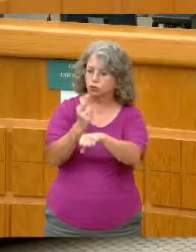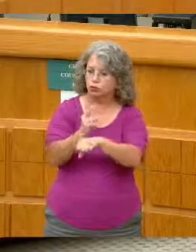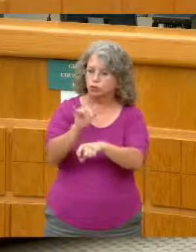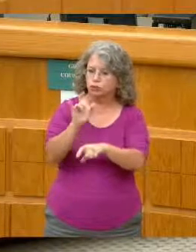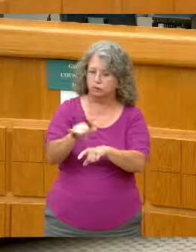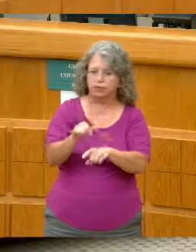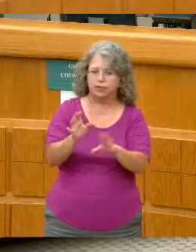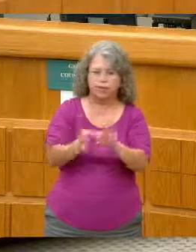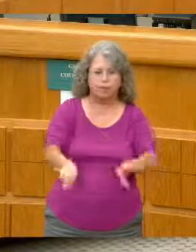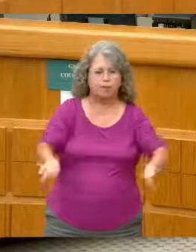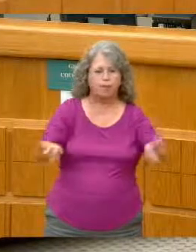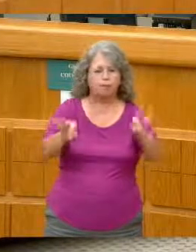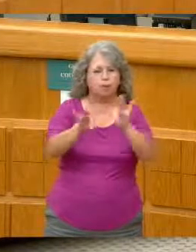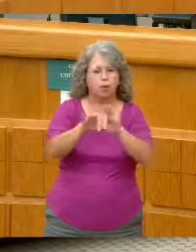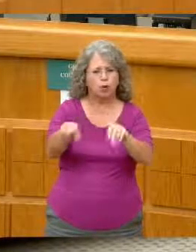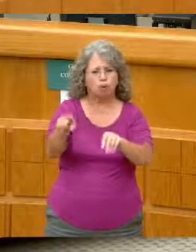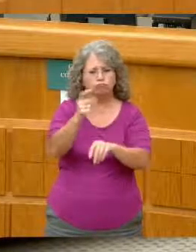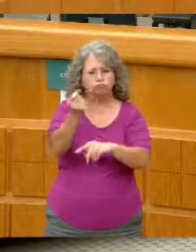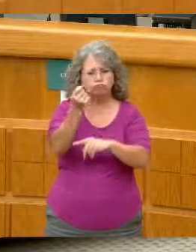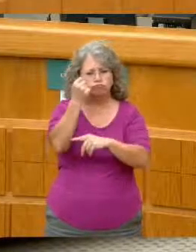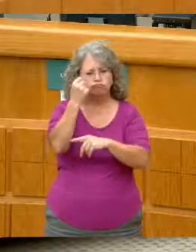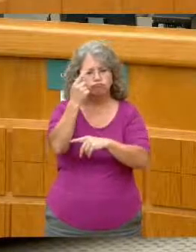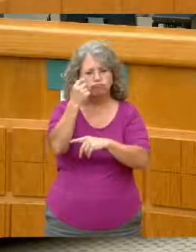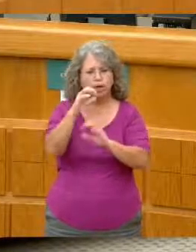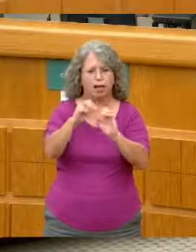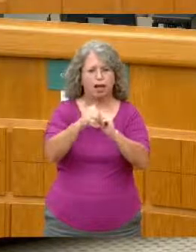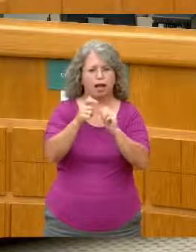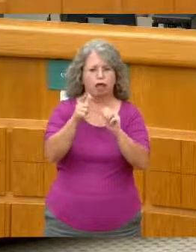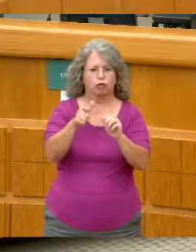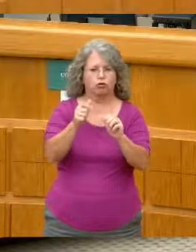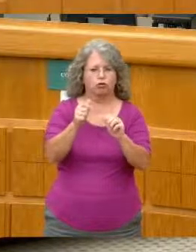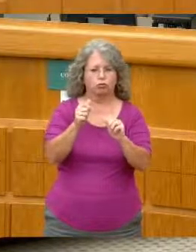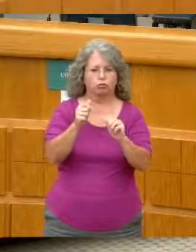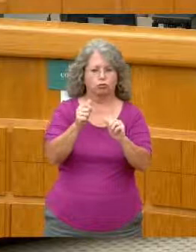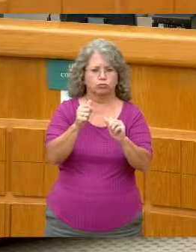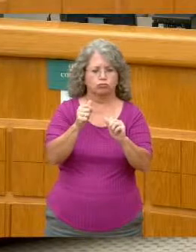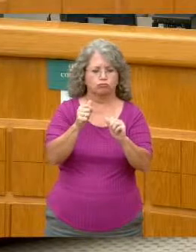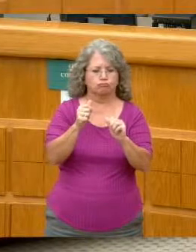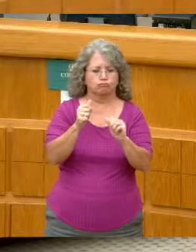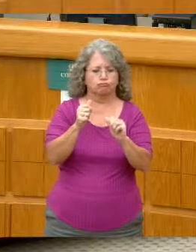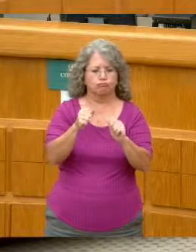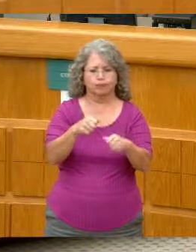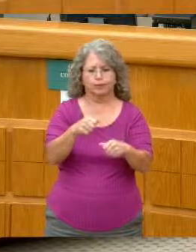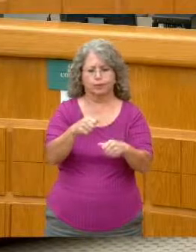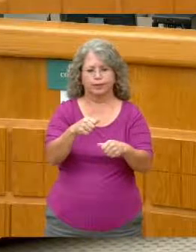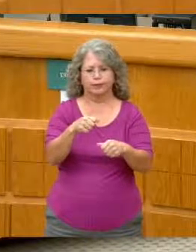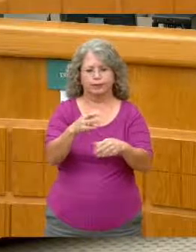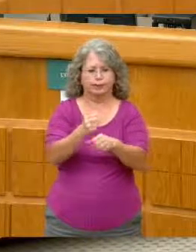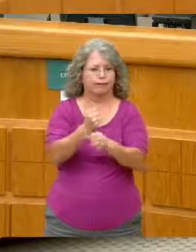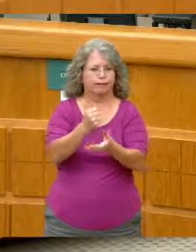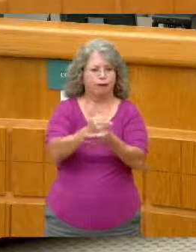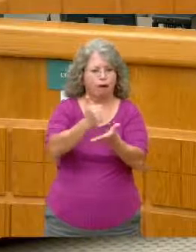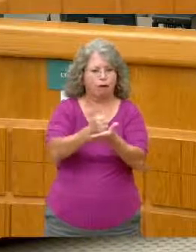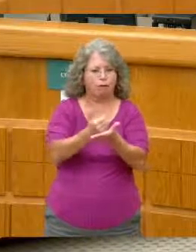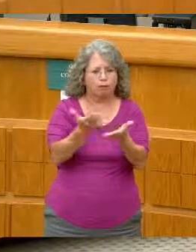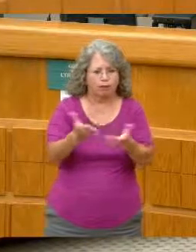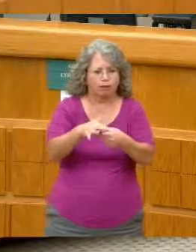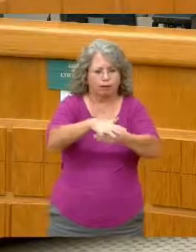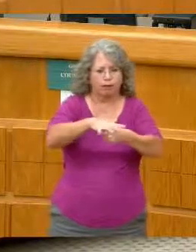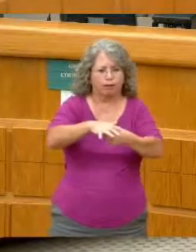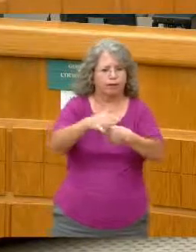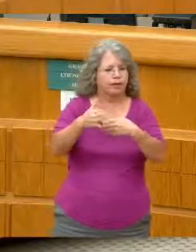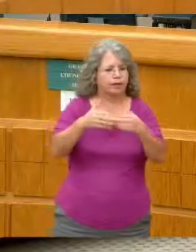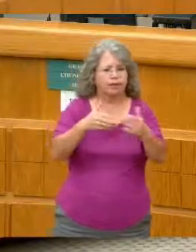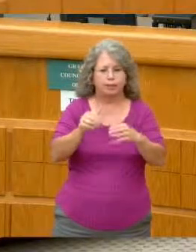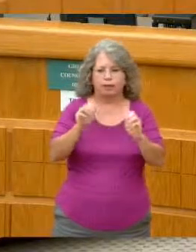really utilize this number. It's really important that you guys know how you can get help with